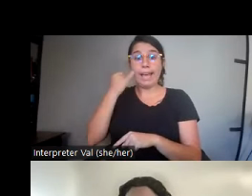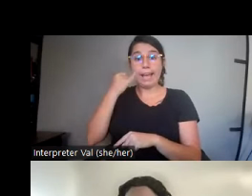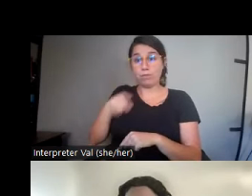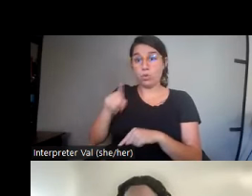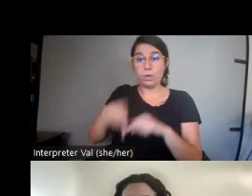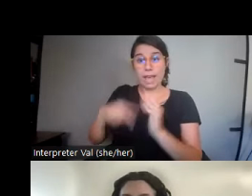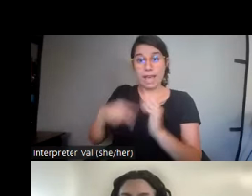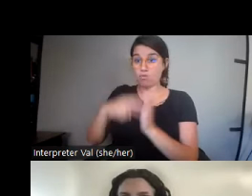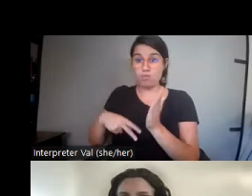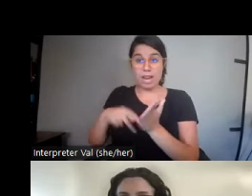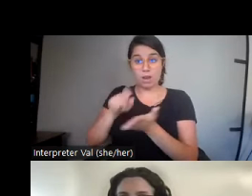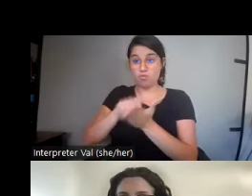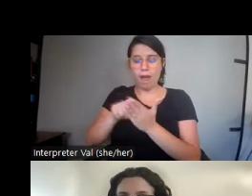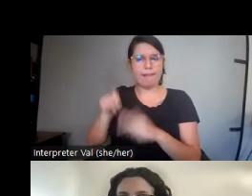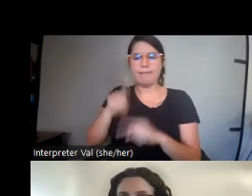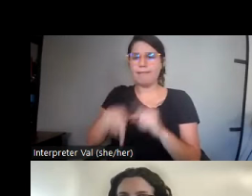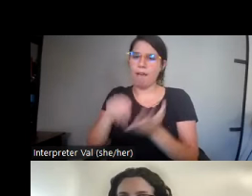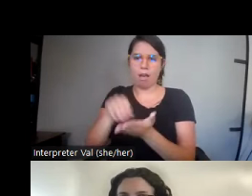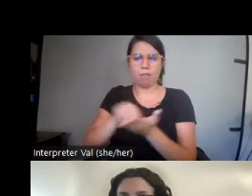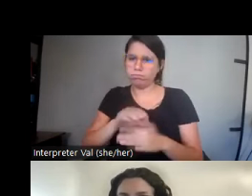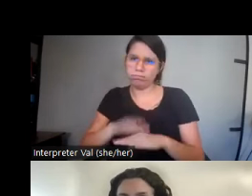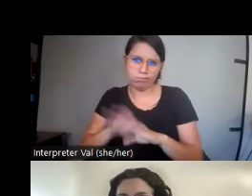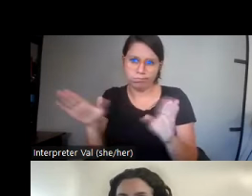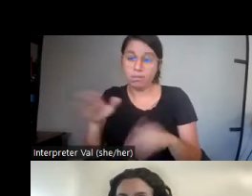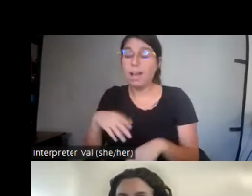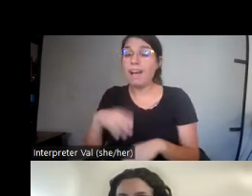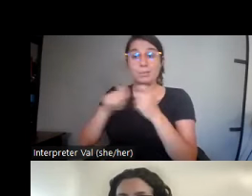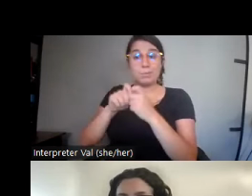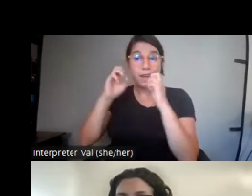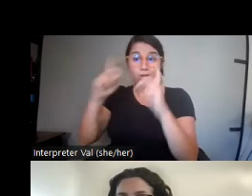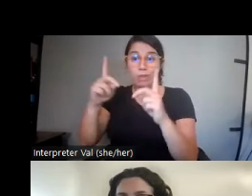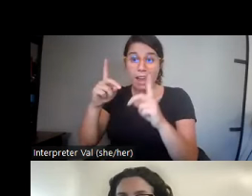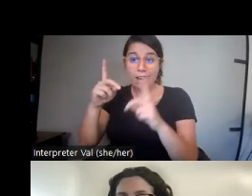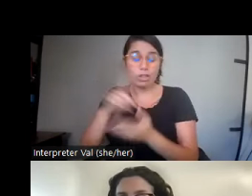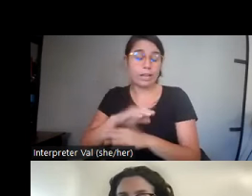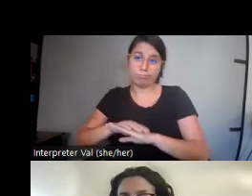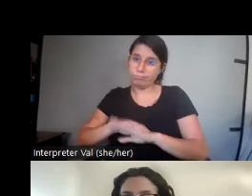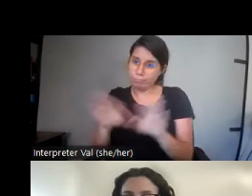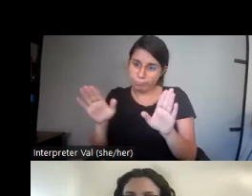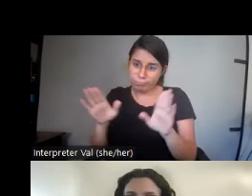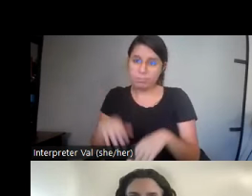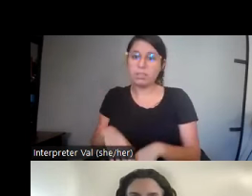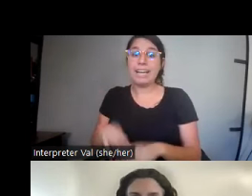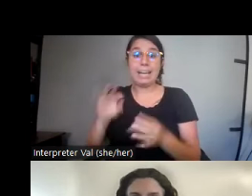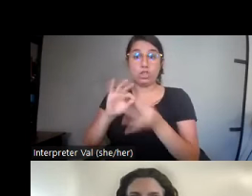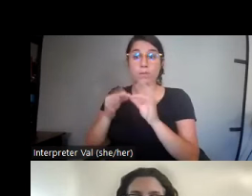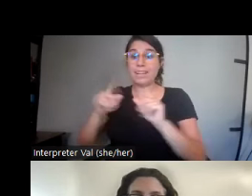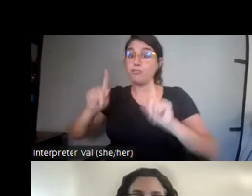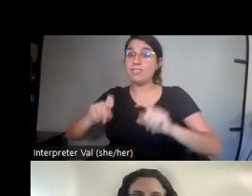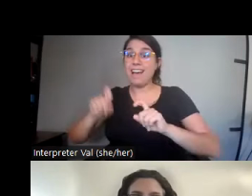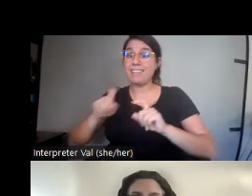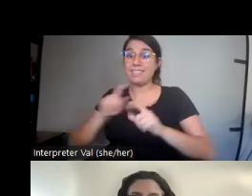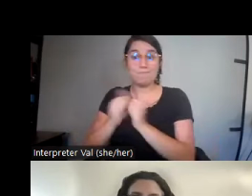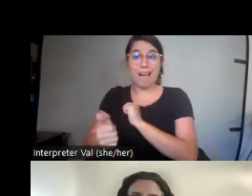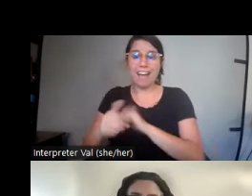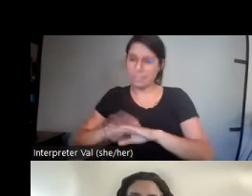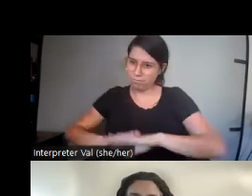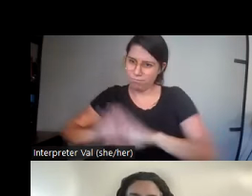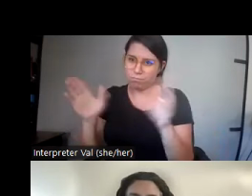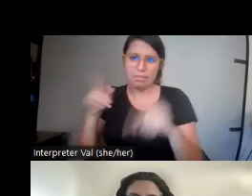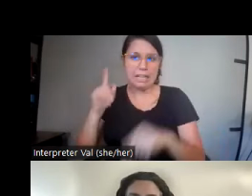write, attain a certain level of education, or pass an interpretation test. So, when we